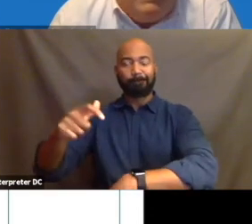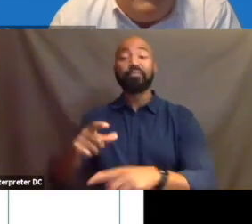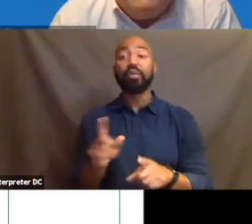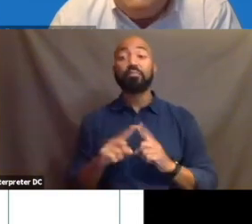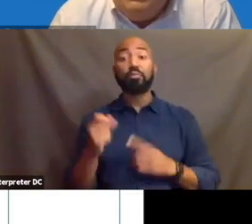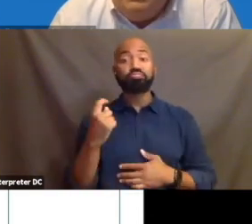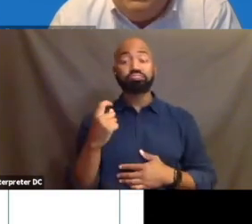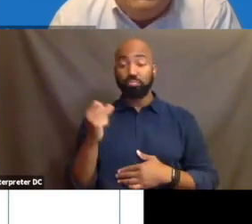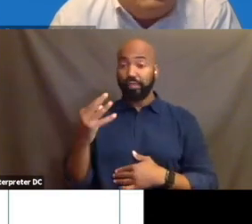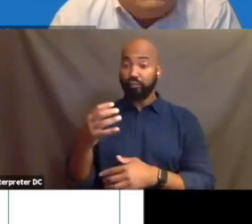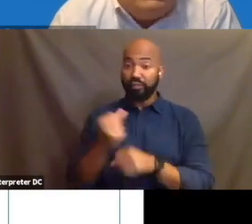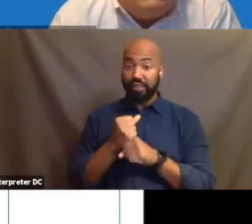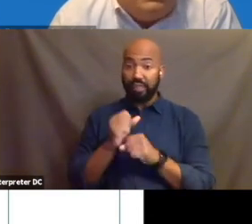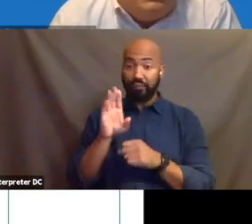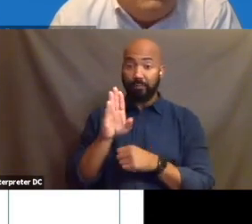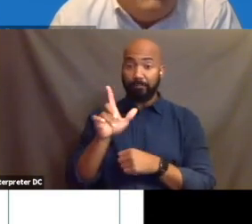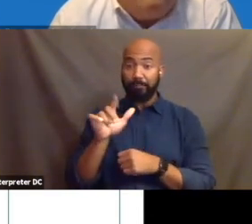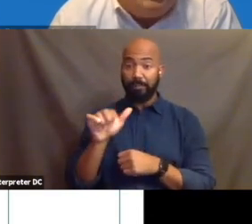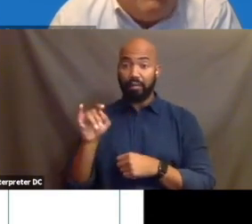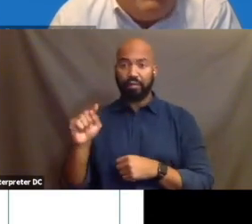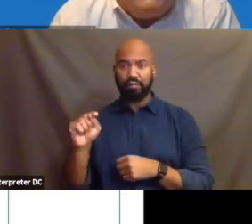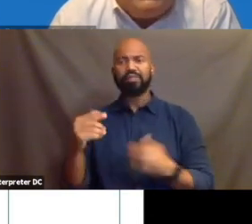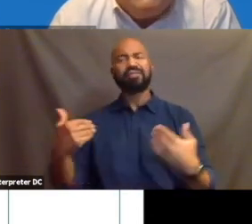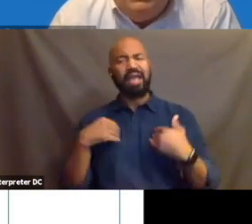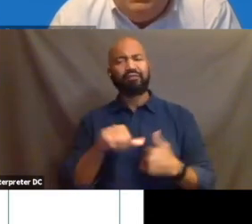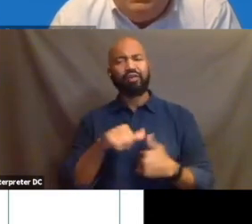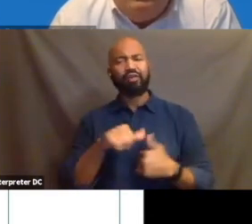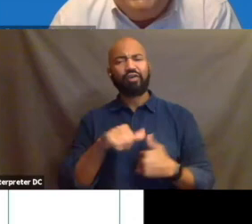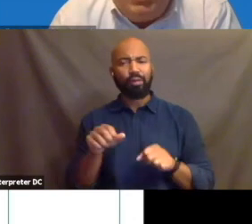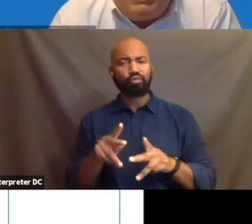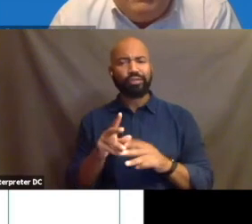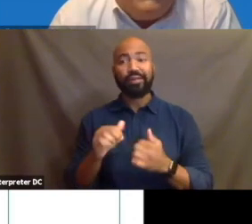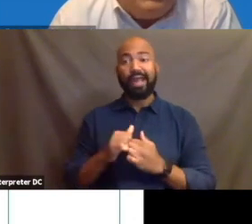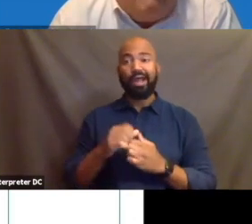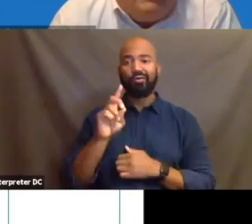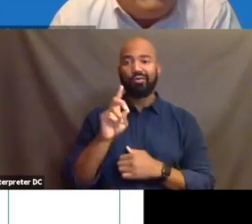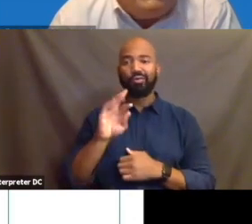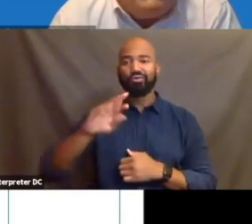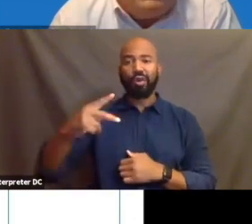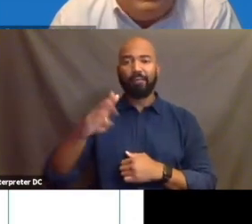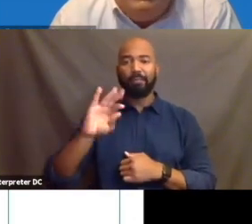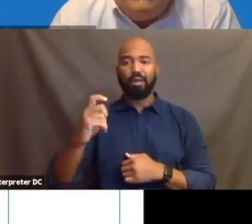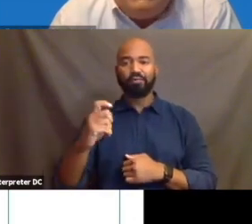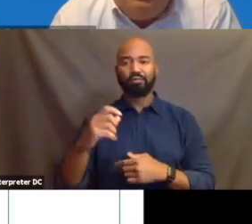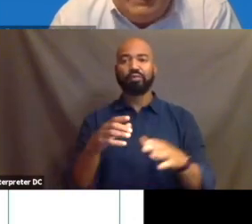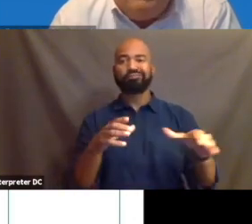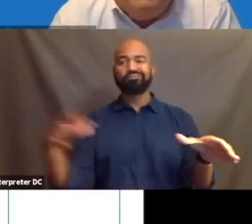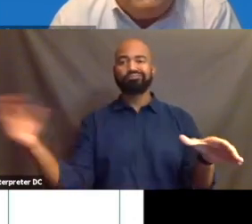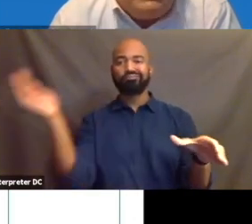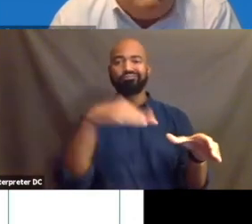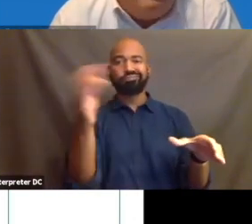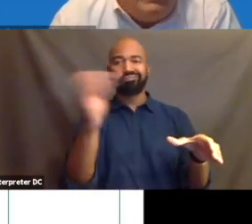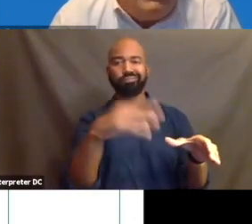absentee ballots, especially this year, drop boxes, and we'll talk about the drop boxes. And so that's